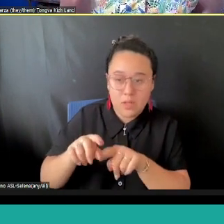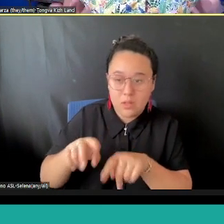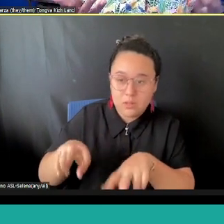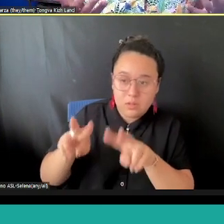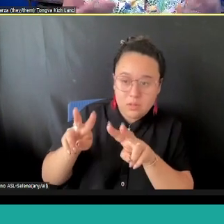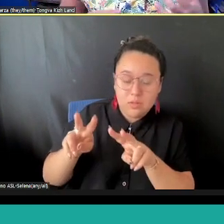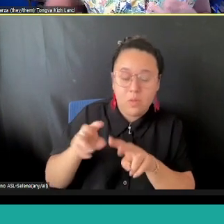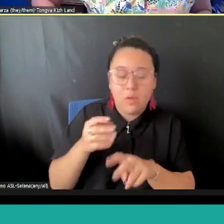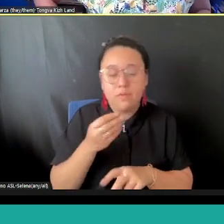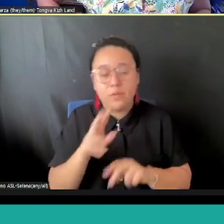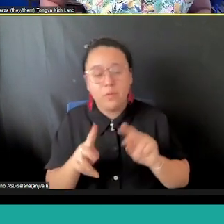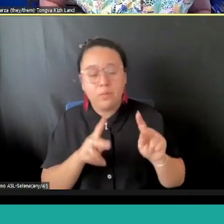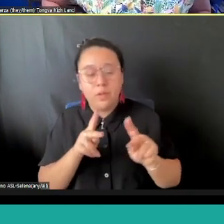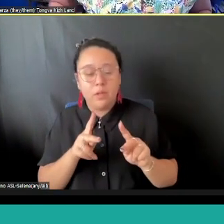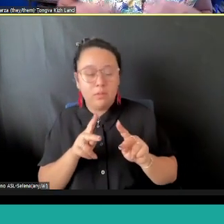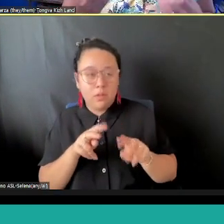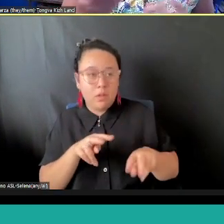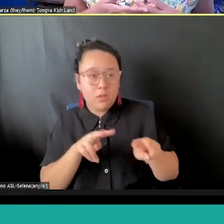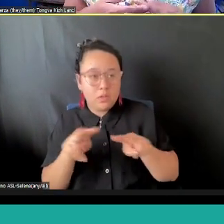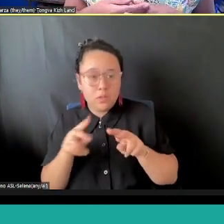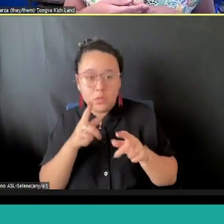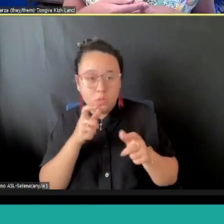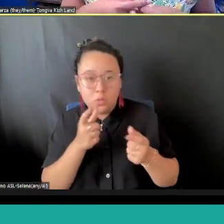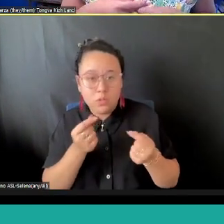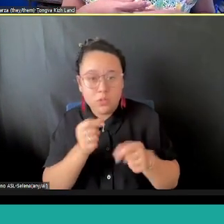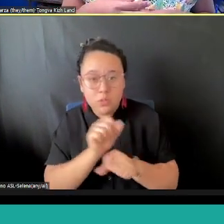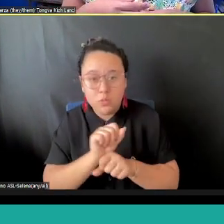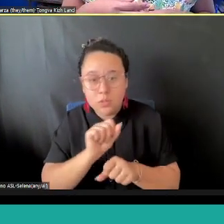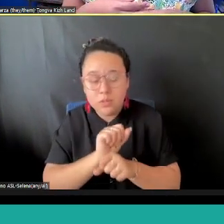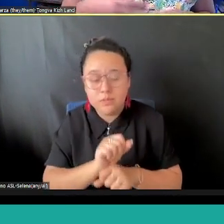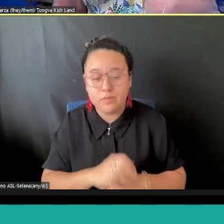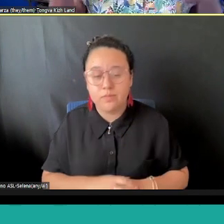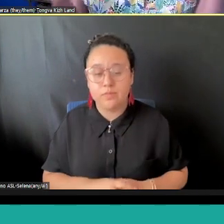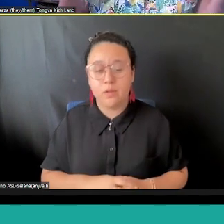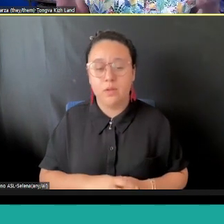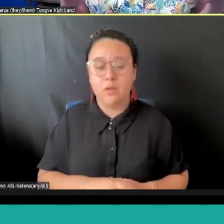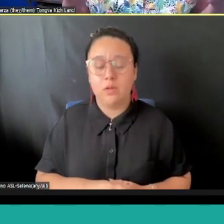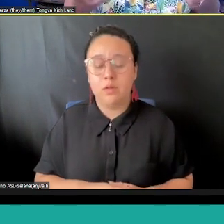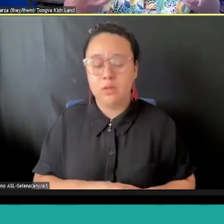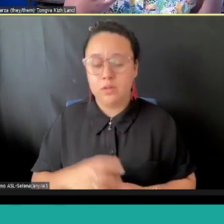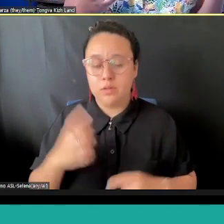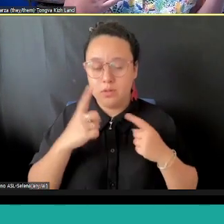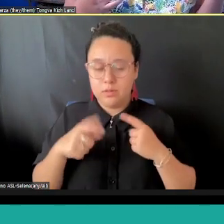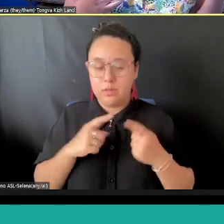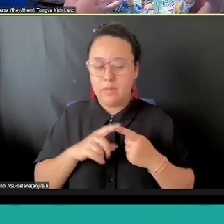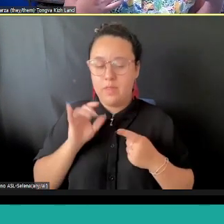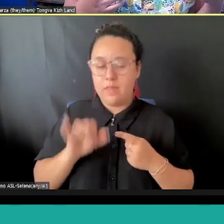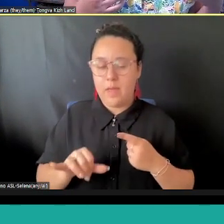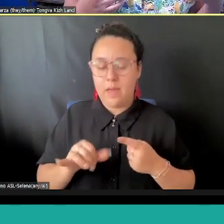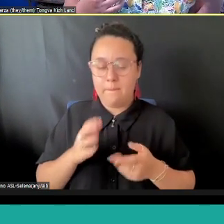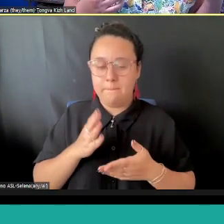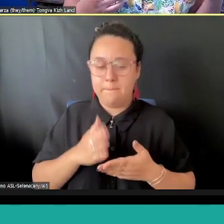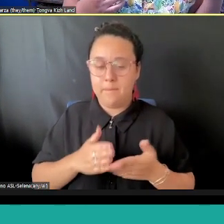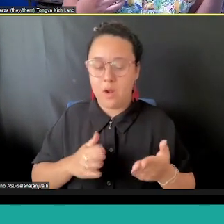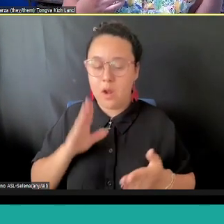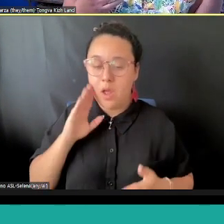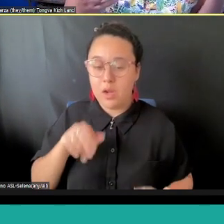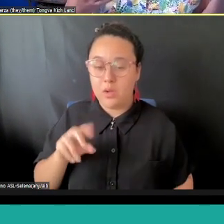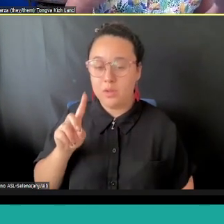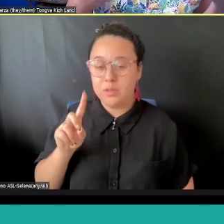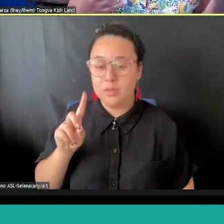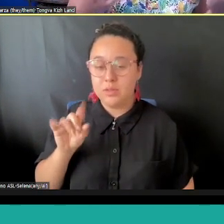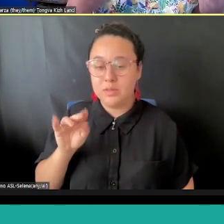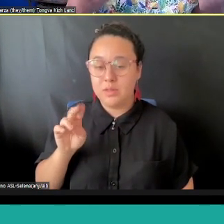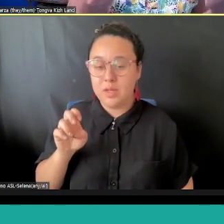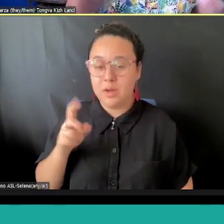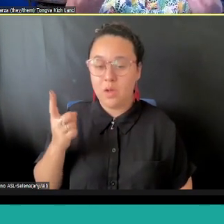few folks, right, to put in the labor. And I'm just curious about that because I know Diane was always